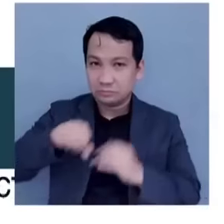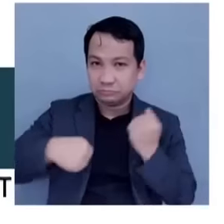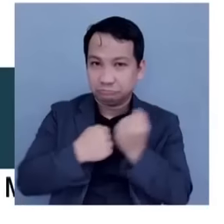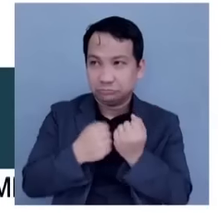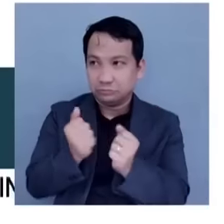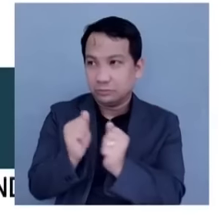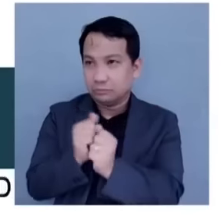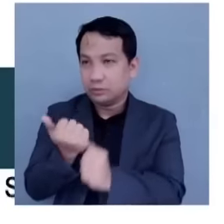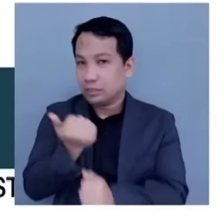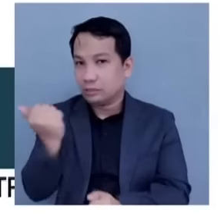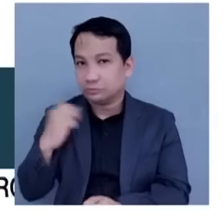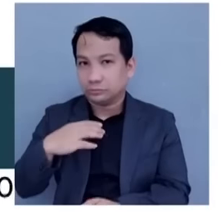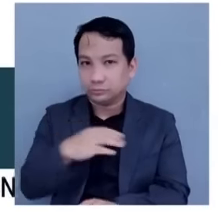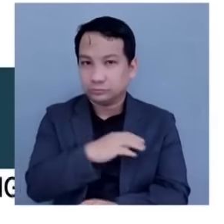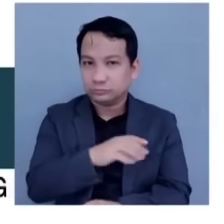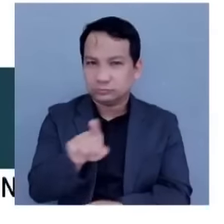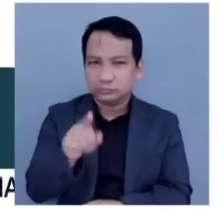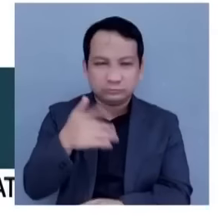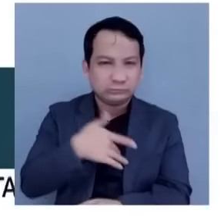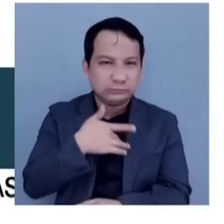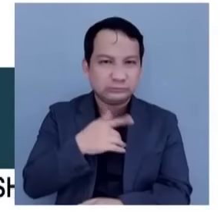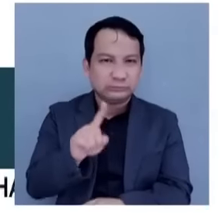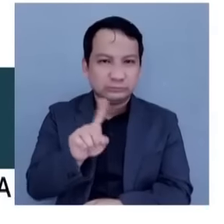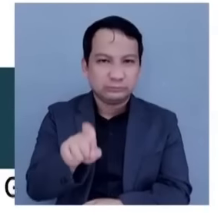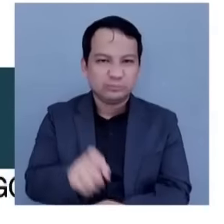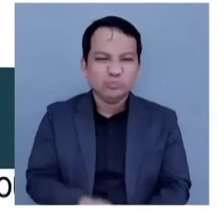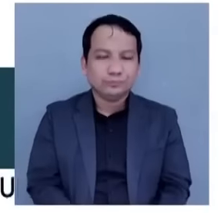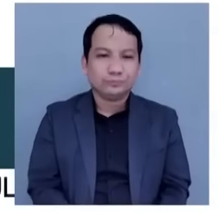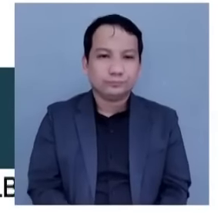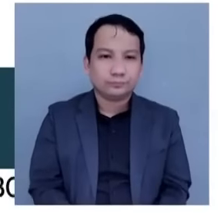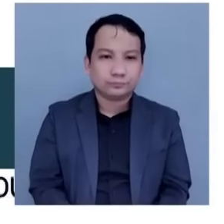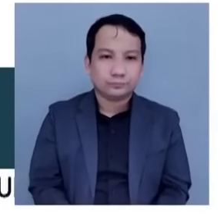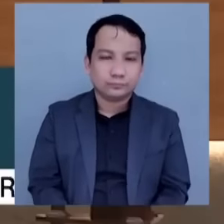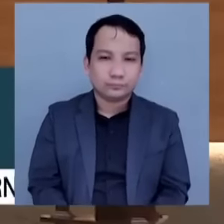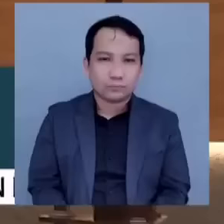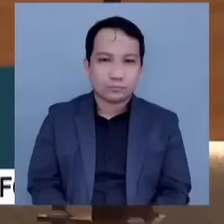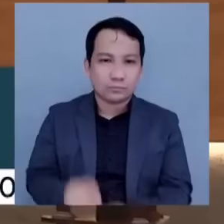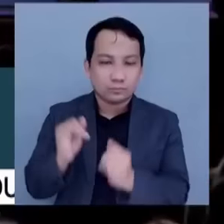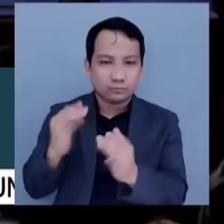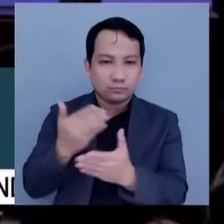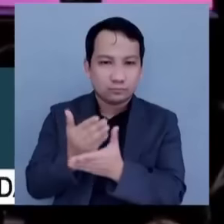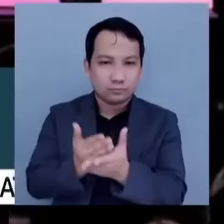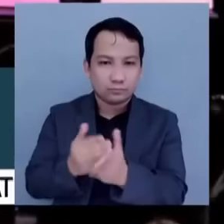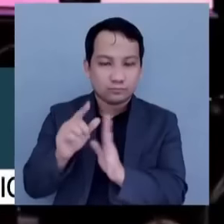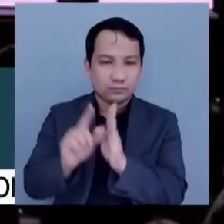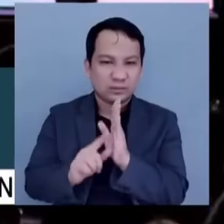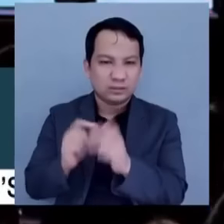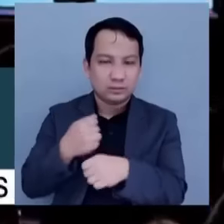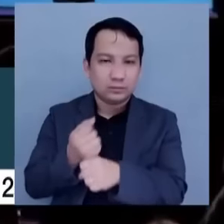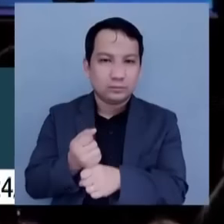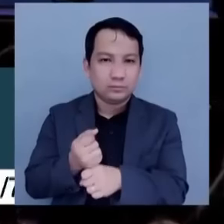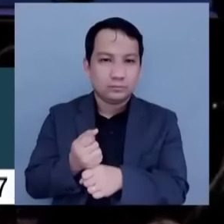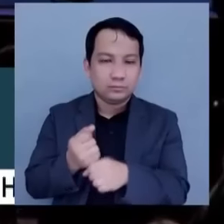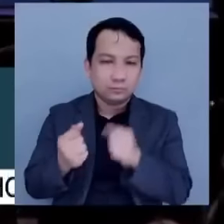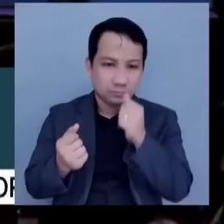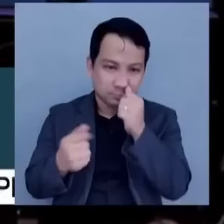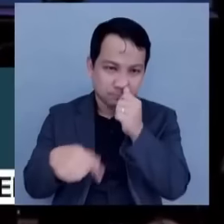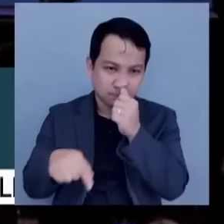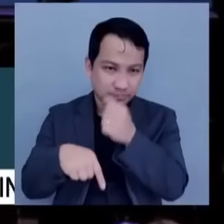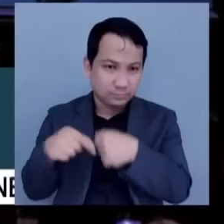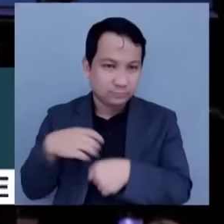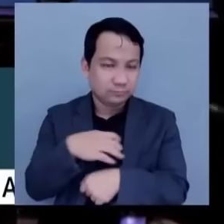the sense you're getting? Well, according to our interview with some lawmakers, junior lawmakers here at the House